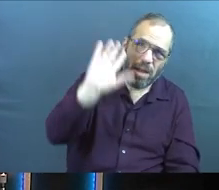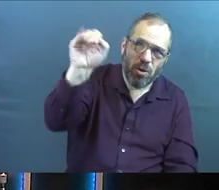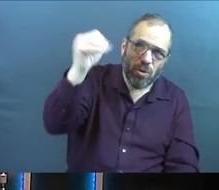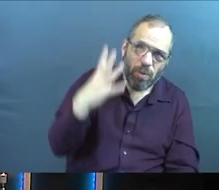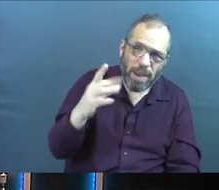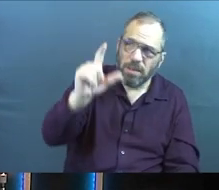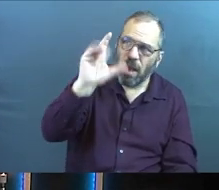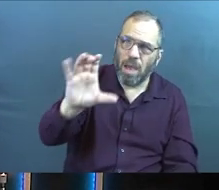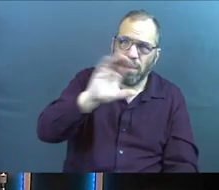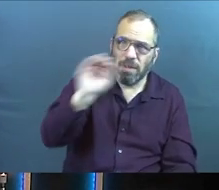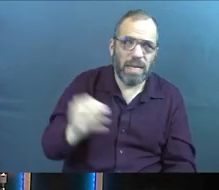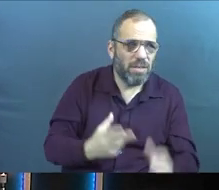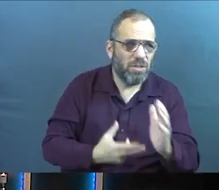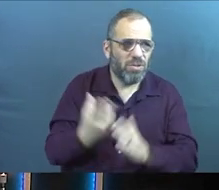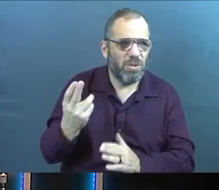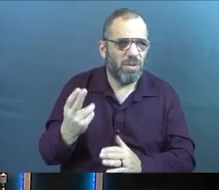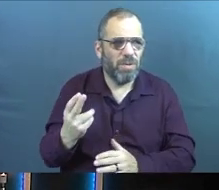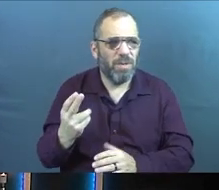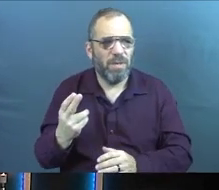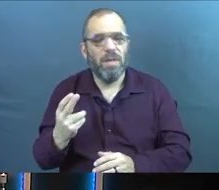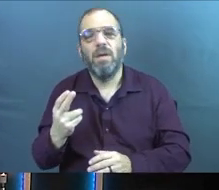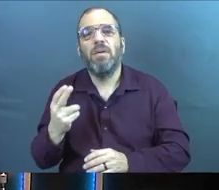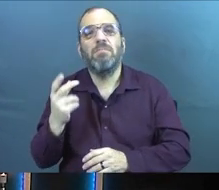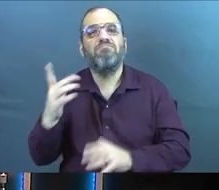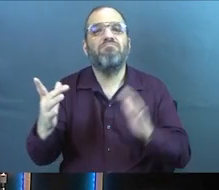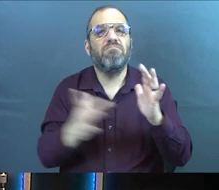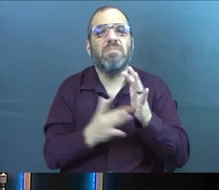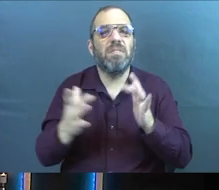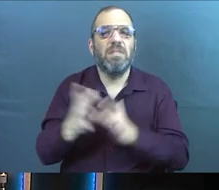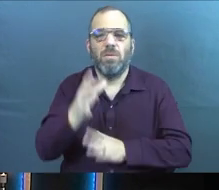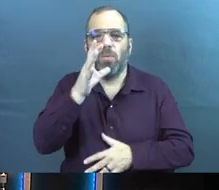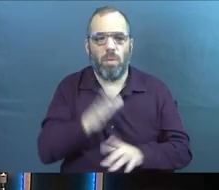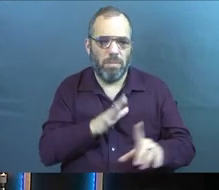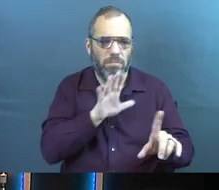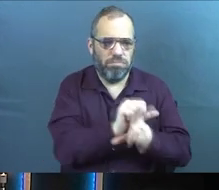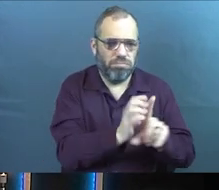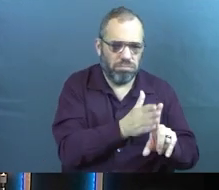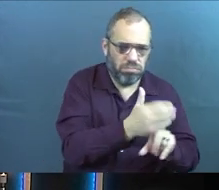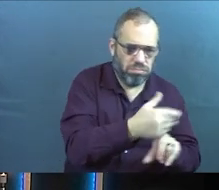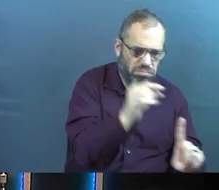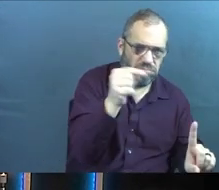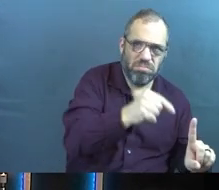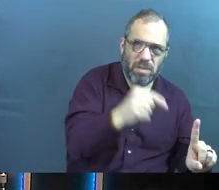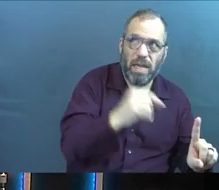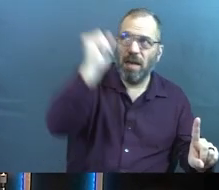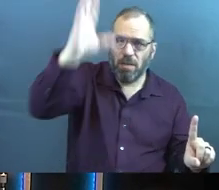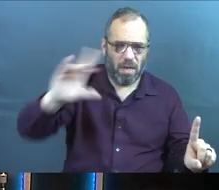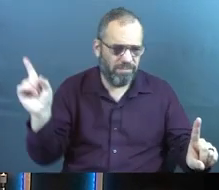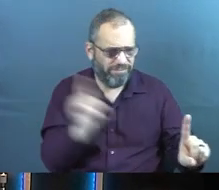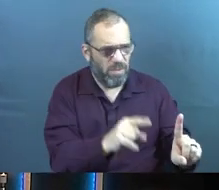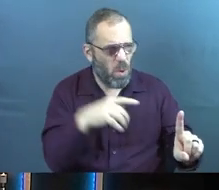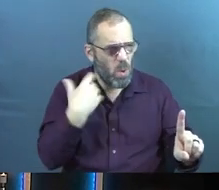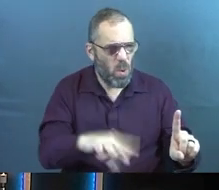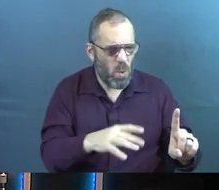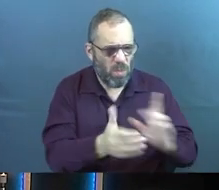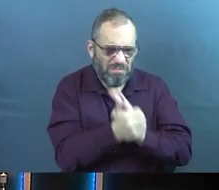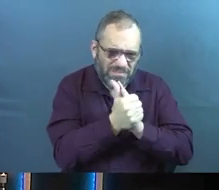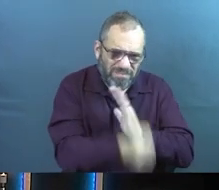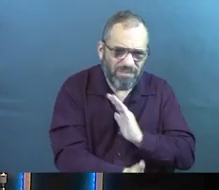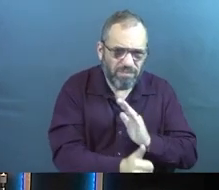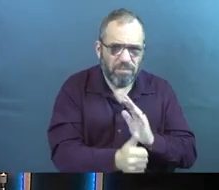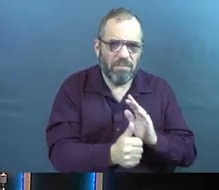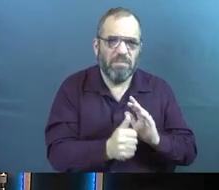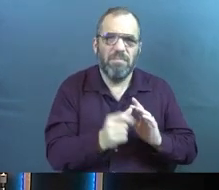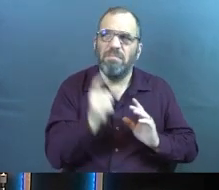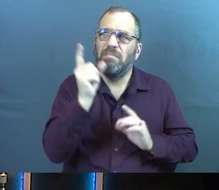grace, 100% truth. And we looked at the example of Jesus and the woman caught in adultery and how God comes in, he does this mastermind moment